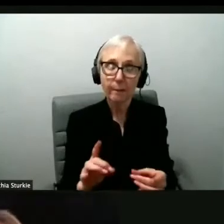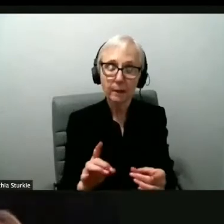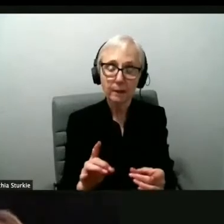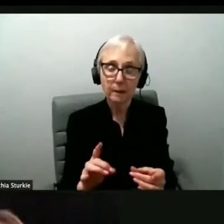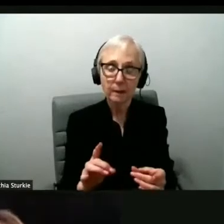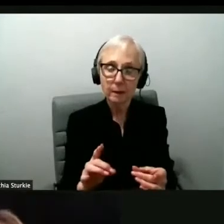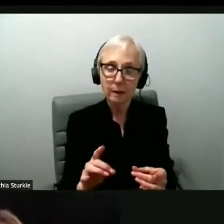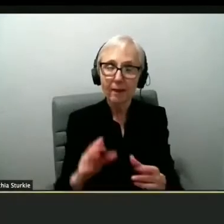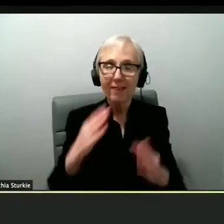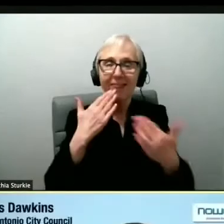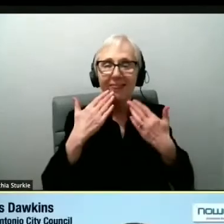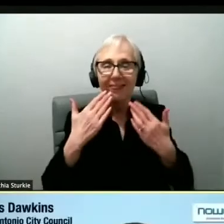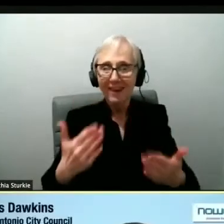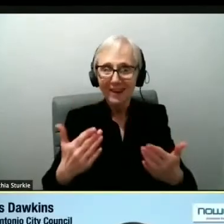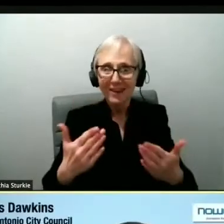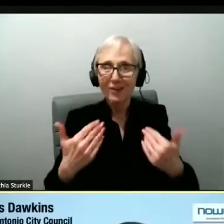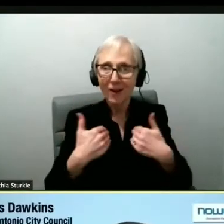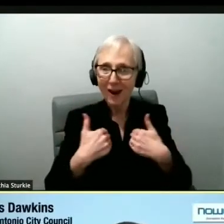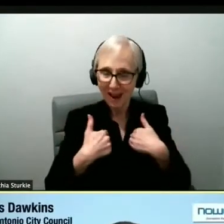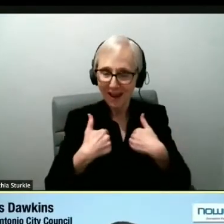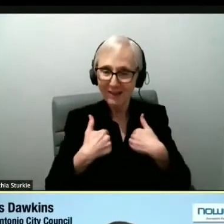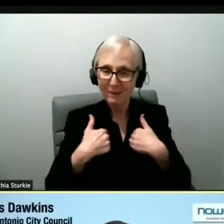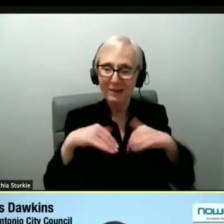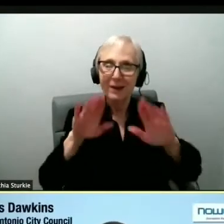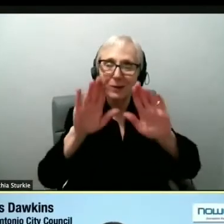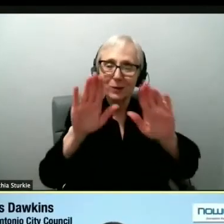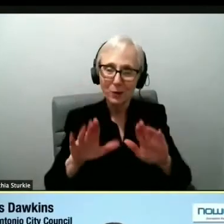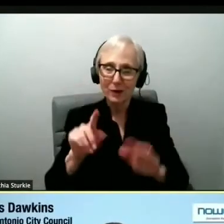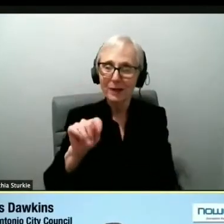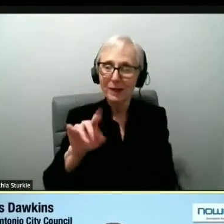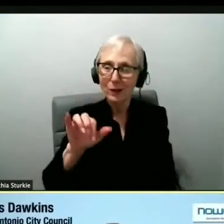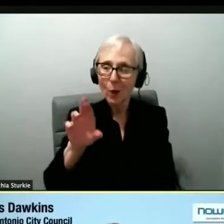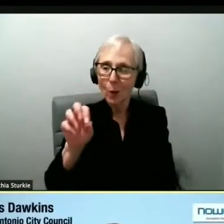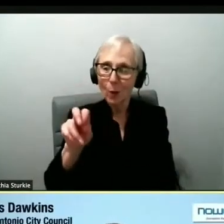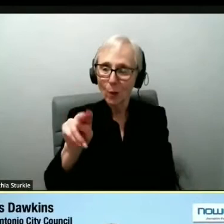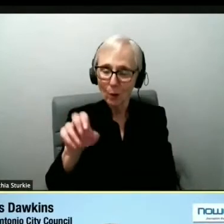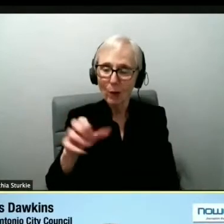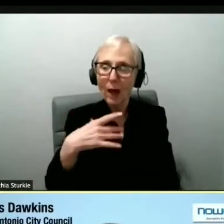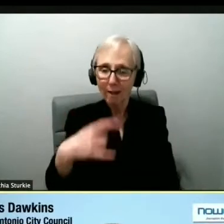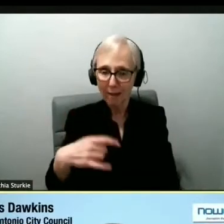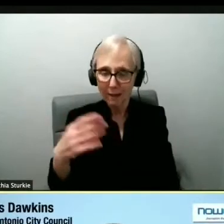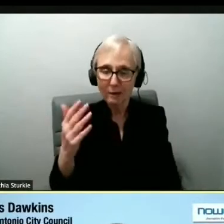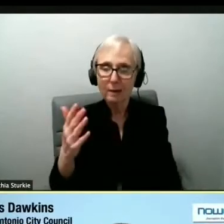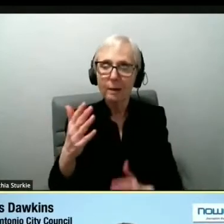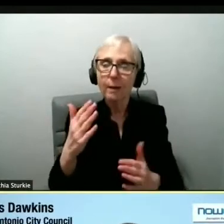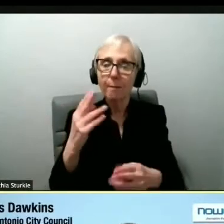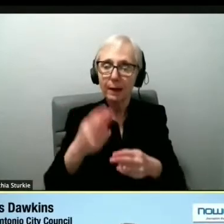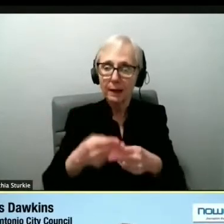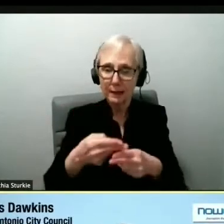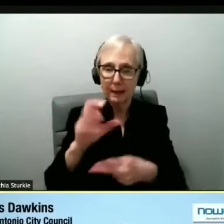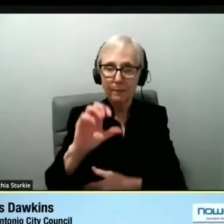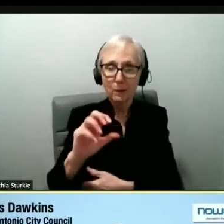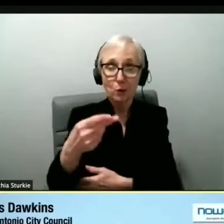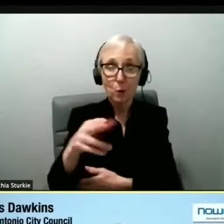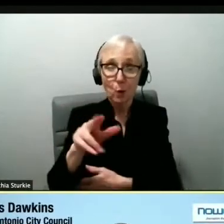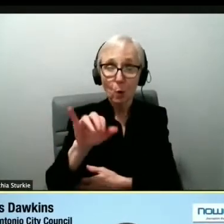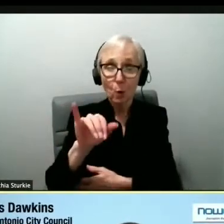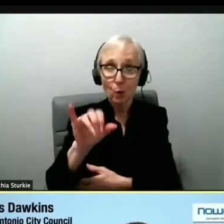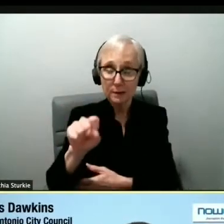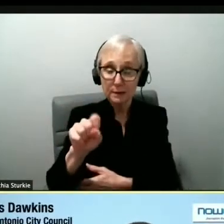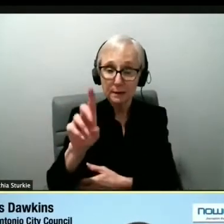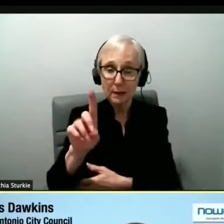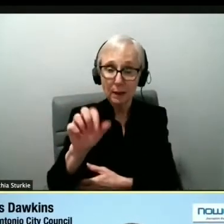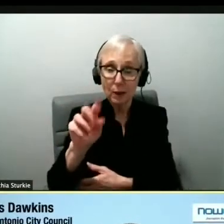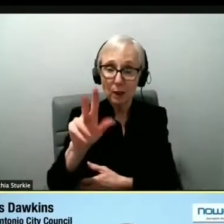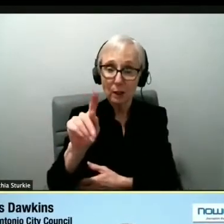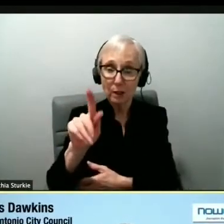for having me. And that was great, Tyrone. I really like that. My name is Chris Dawkins, and help is